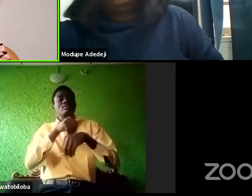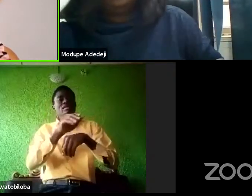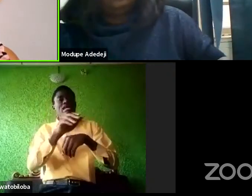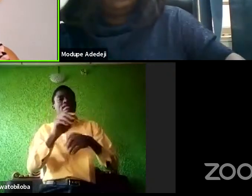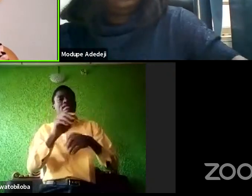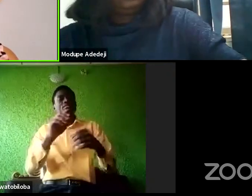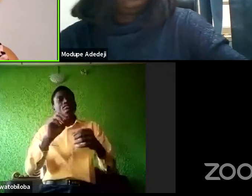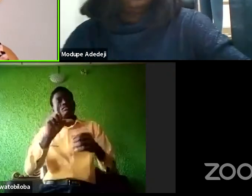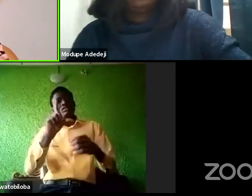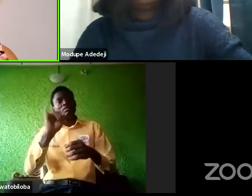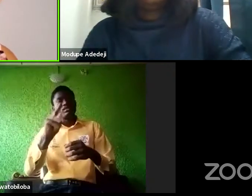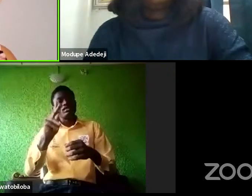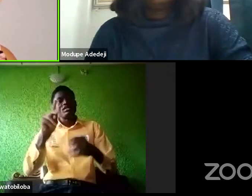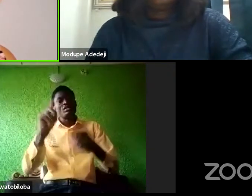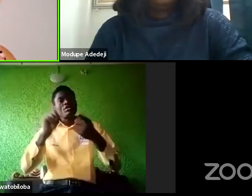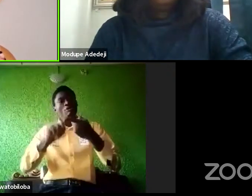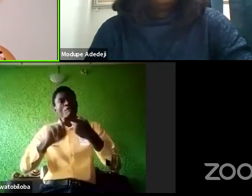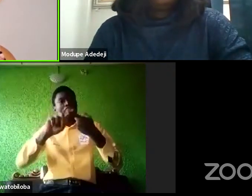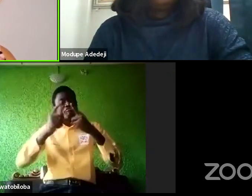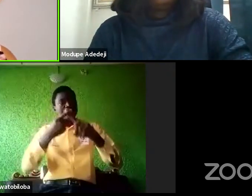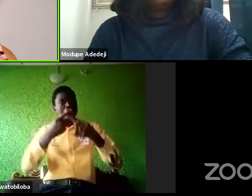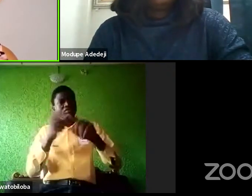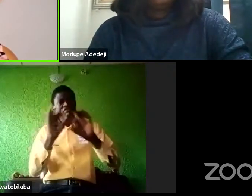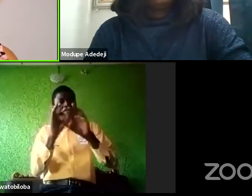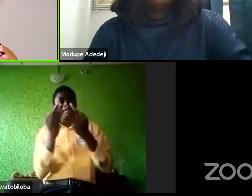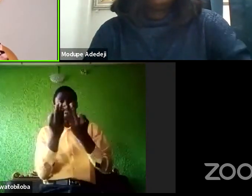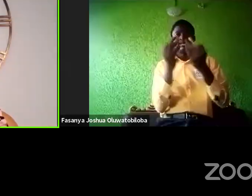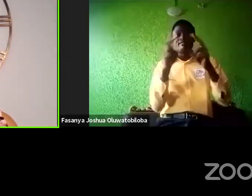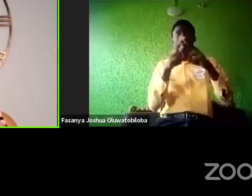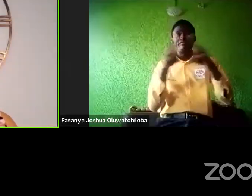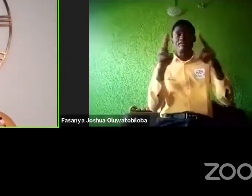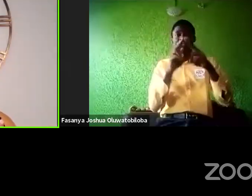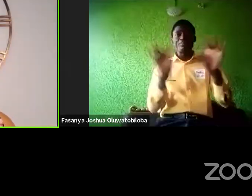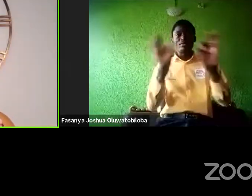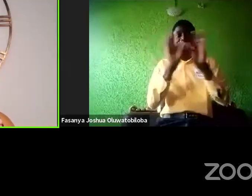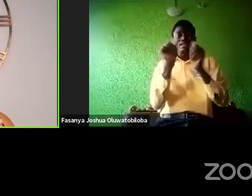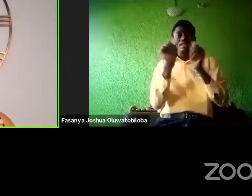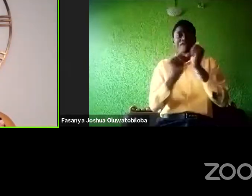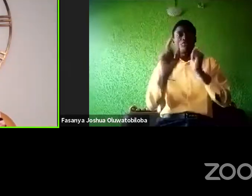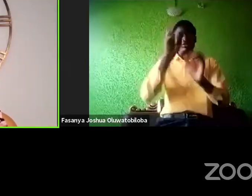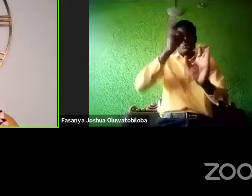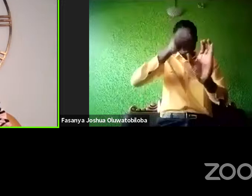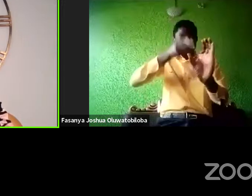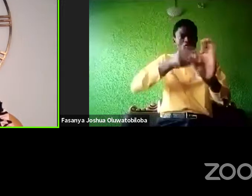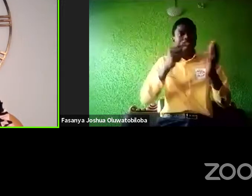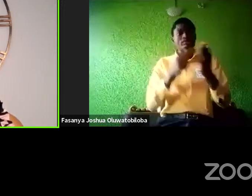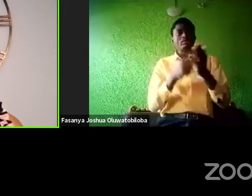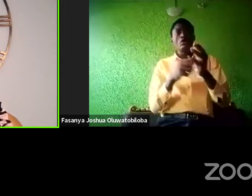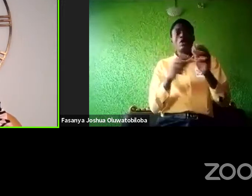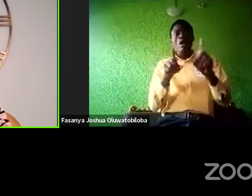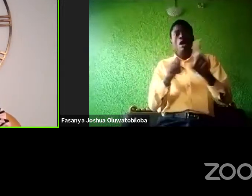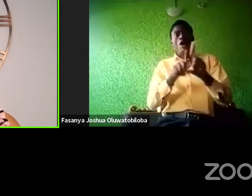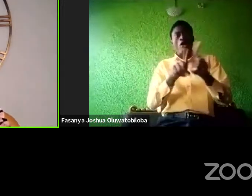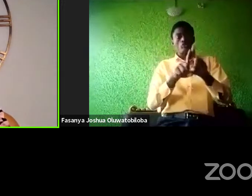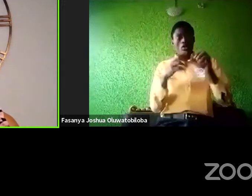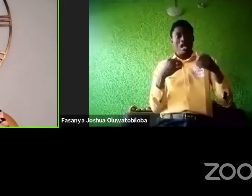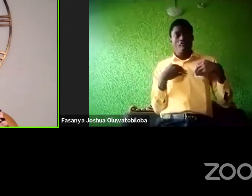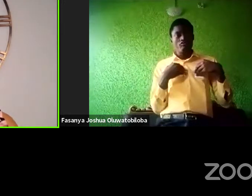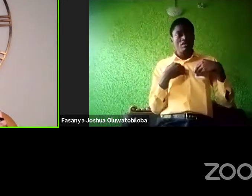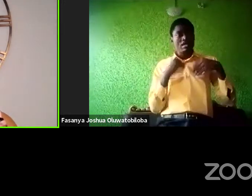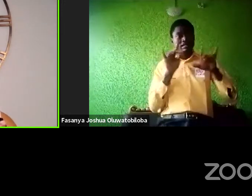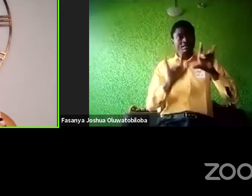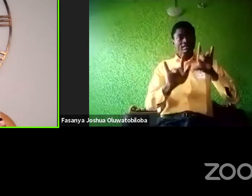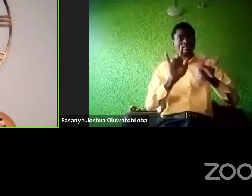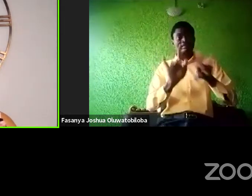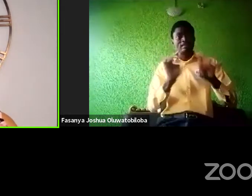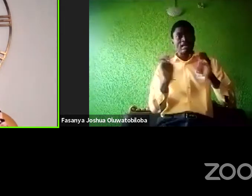this. It's very important, and every one of us is a part of it, a part of this. And there is a chat box in your on the YouTube page that